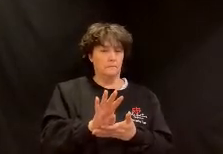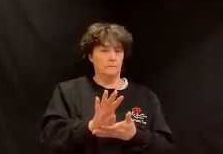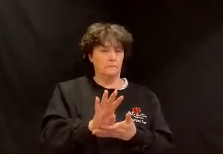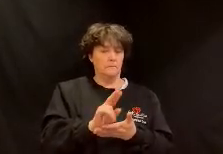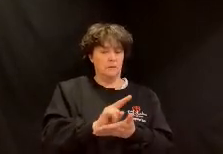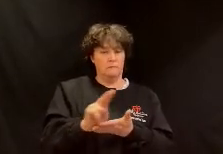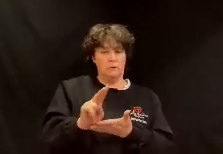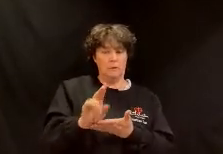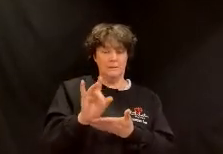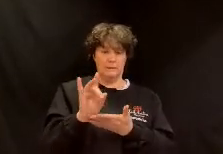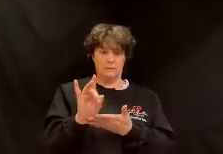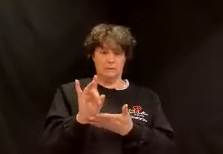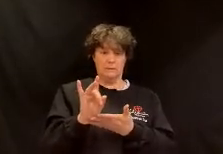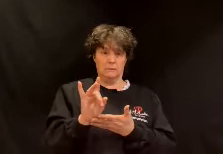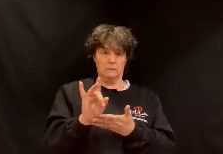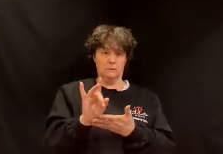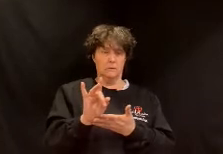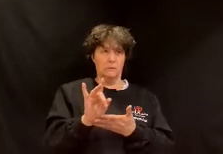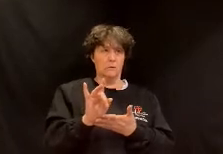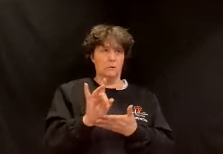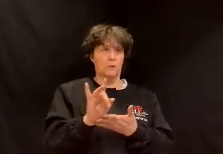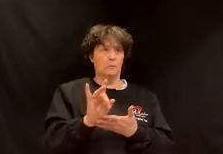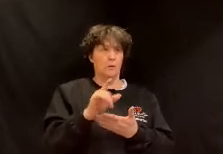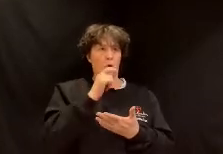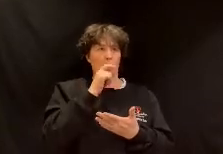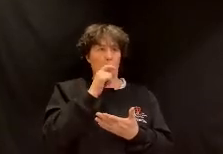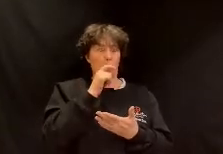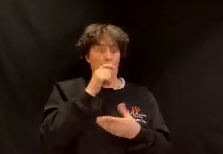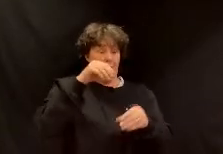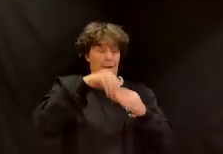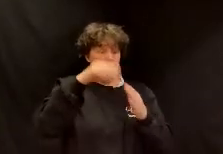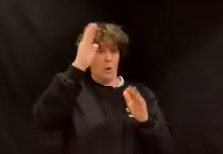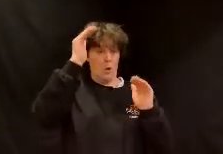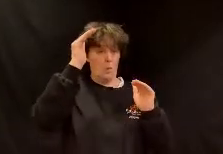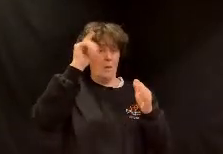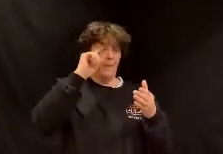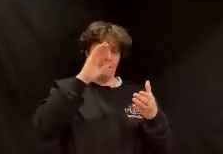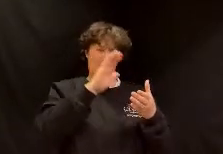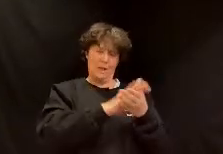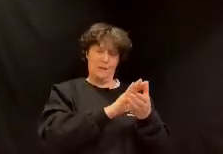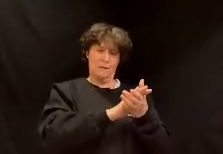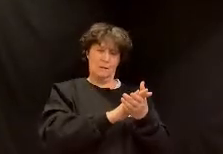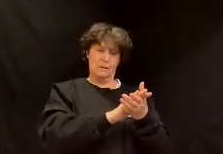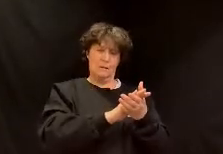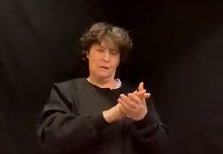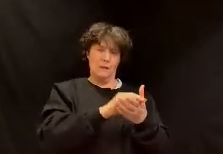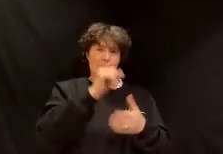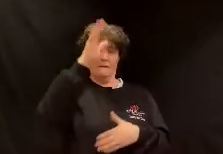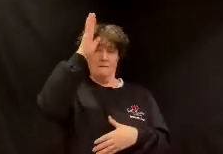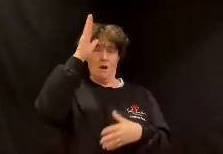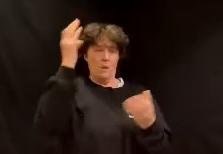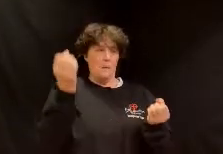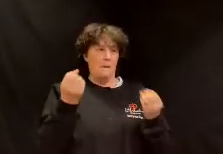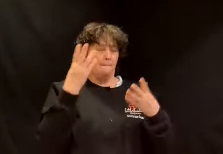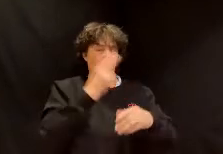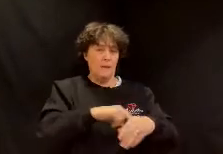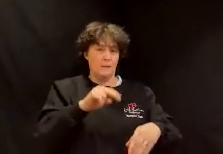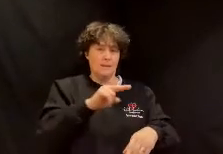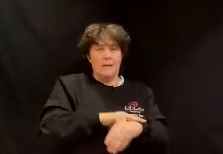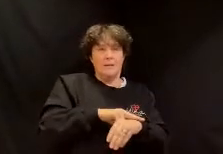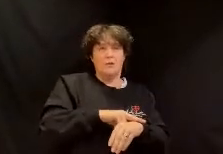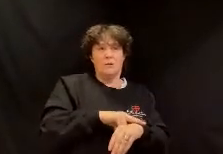Verses 18, who contrary to hope, in hope believed, so that he became the father of many nations according to what was